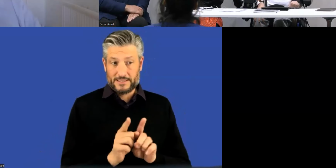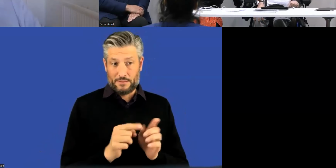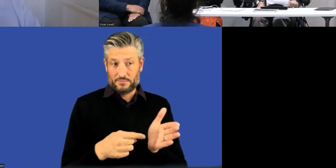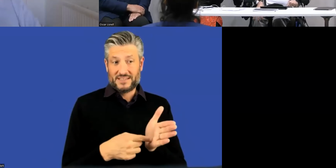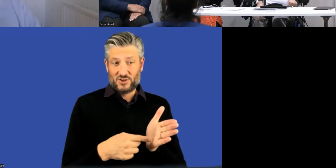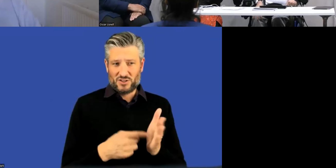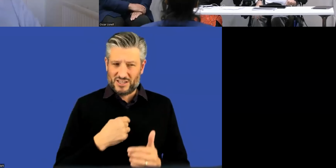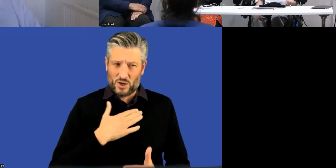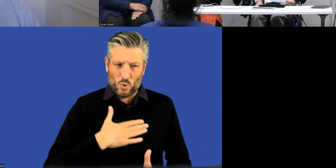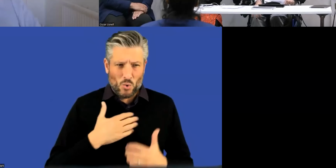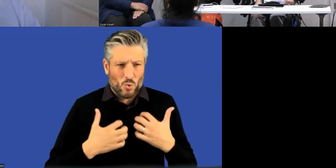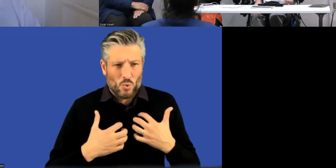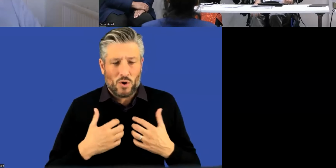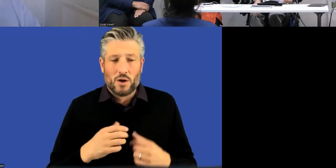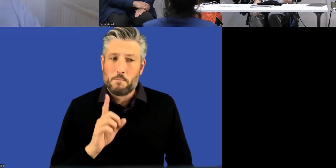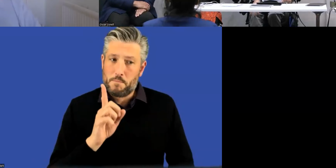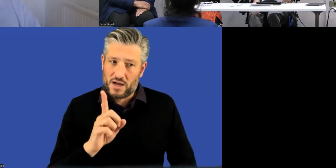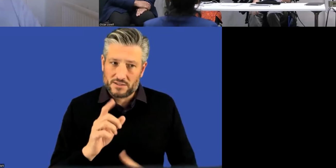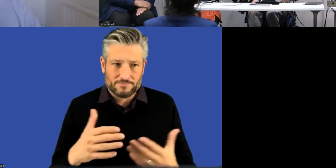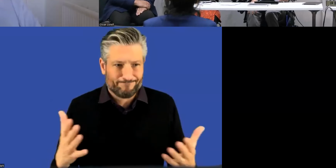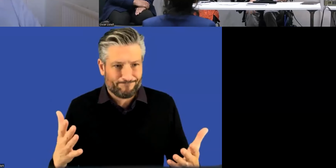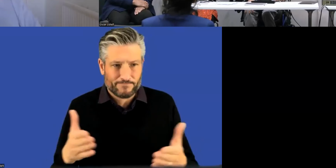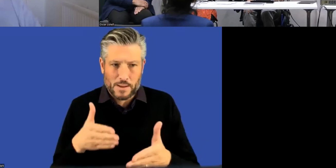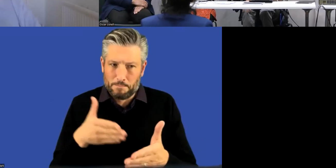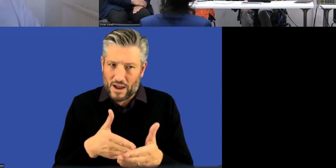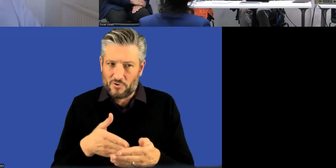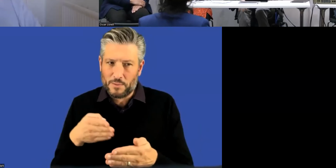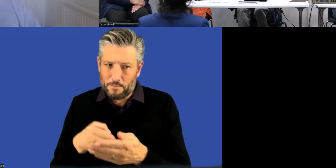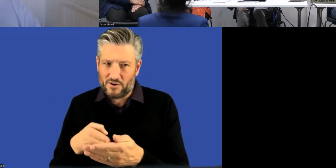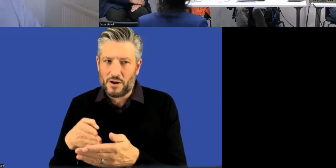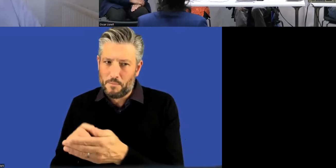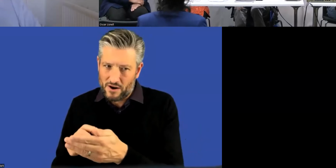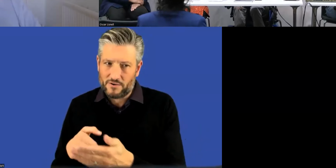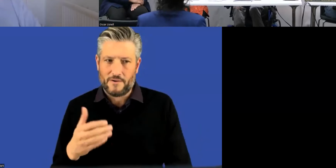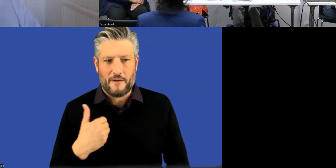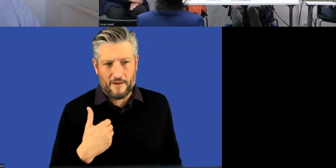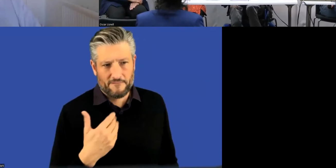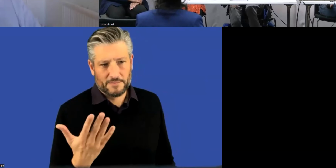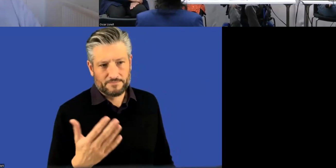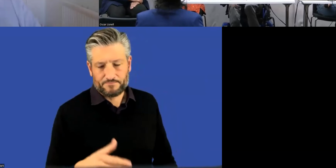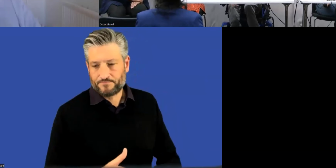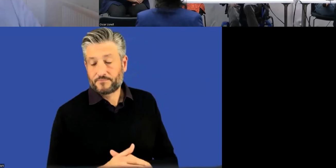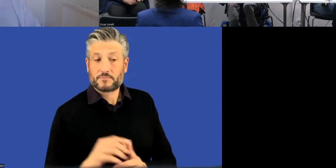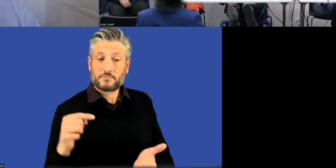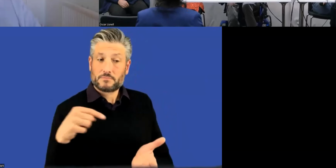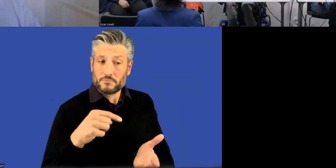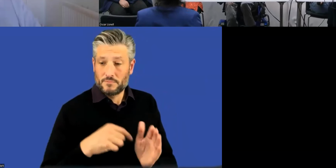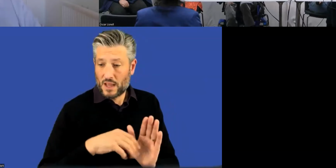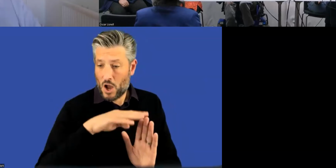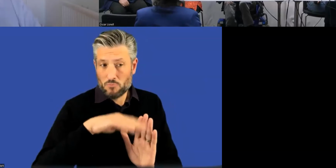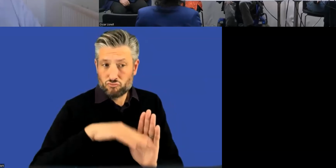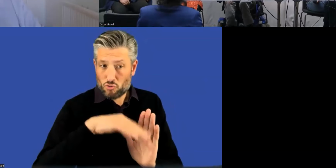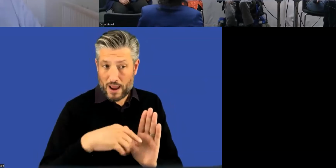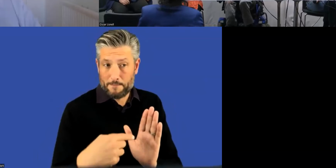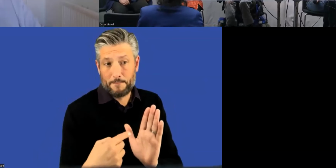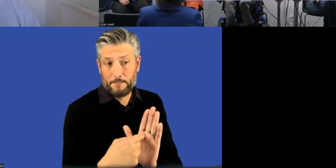barriers with using Zoom. And so using JackTrip allows you to have this really in-person